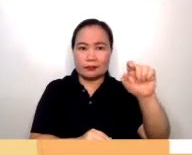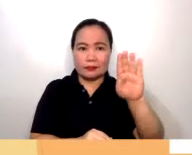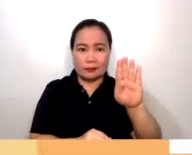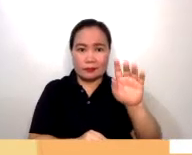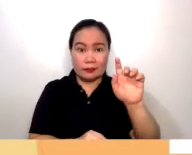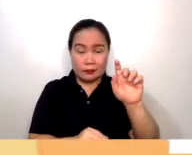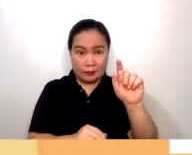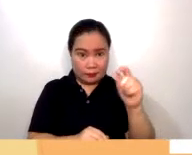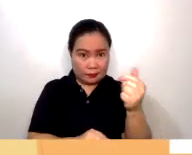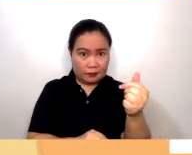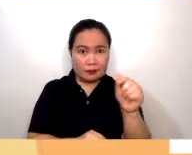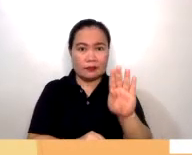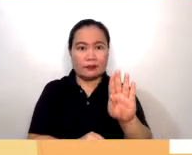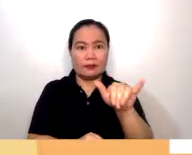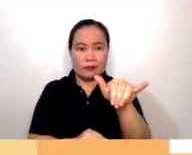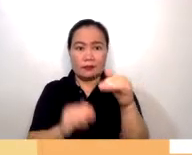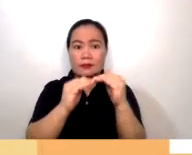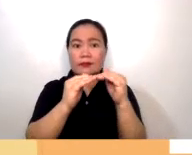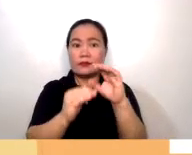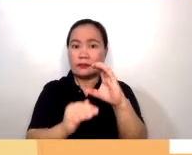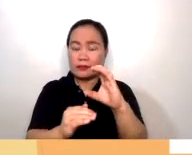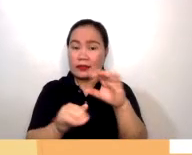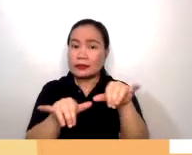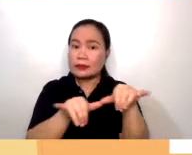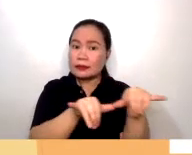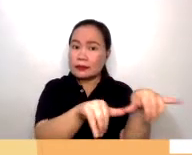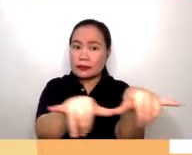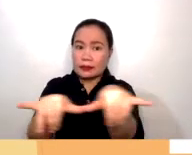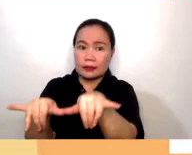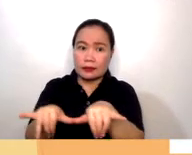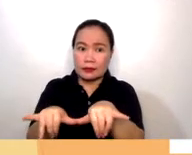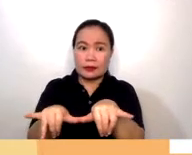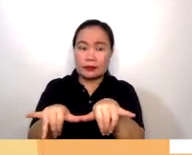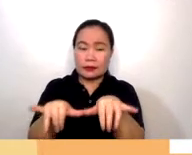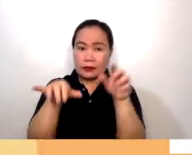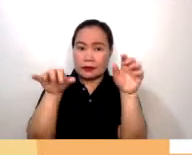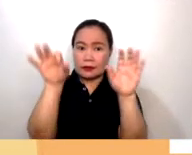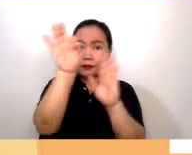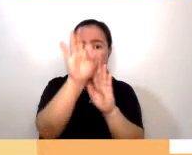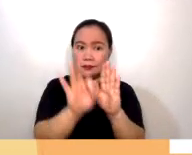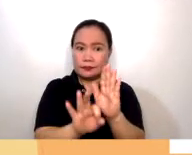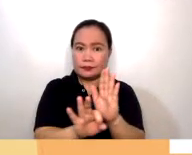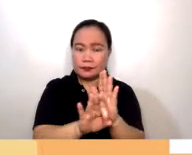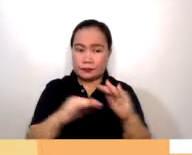Ax plus by equals c is the standard form of an equation.